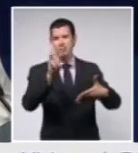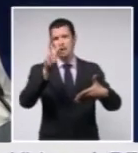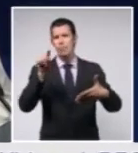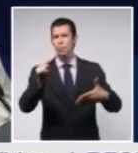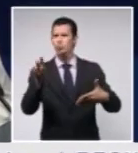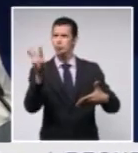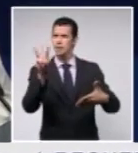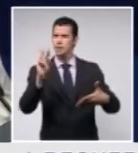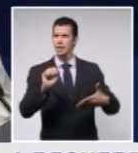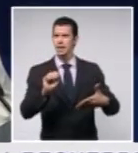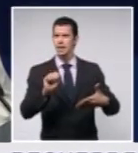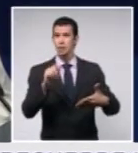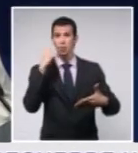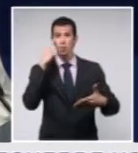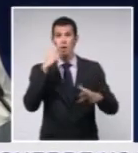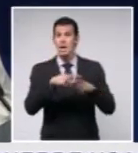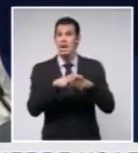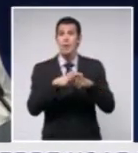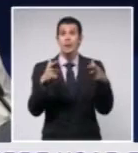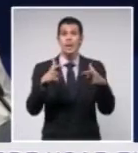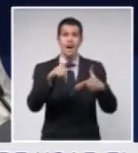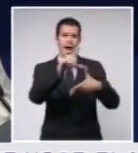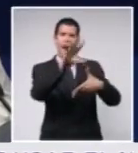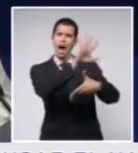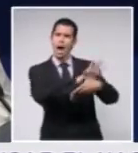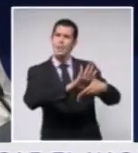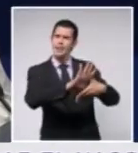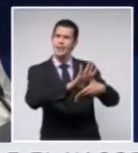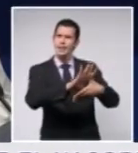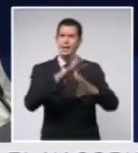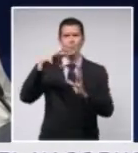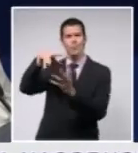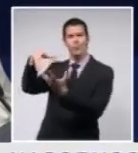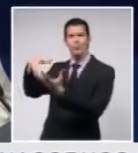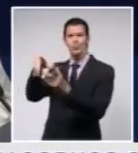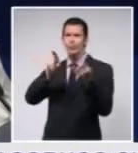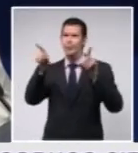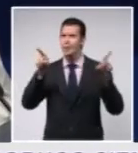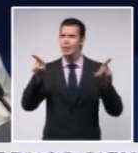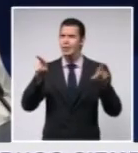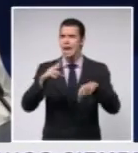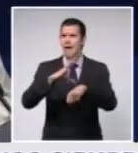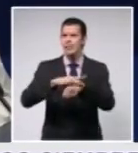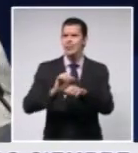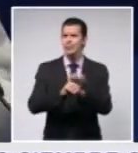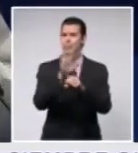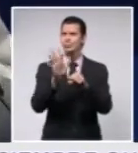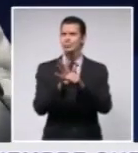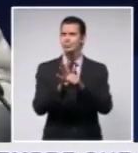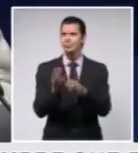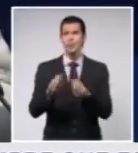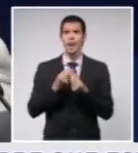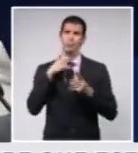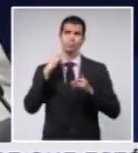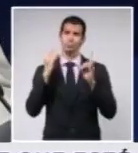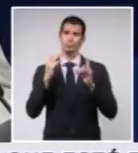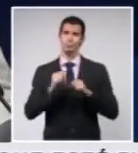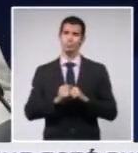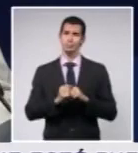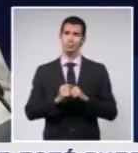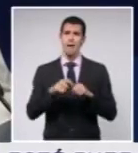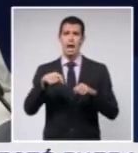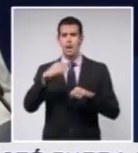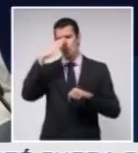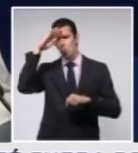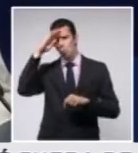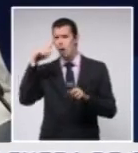discharged from hospital in Artemisa, 53 in Havana, 13 in Matanzas,